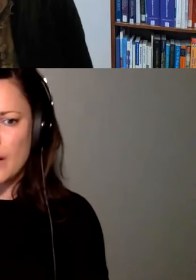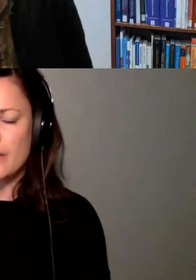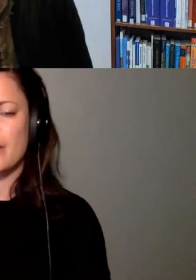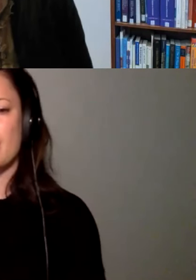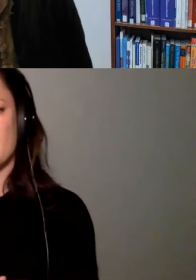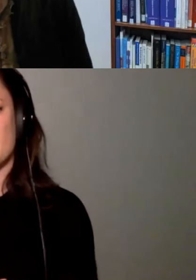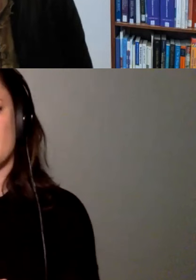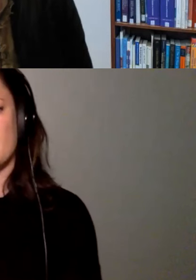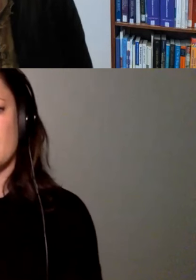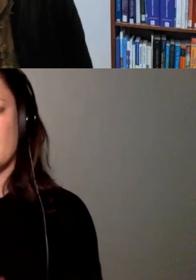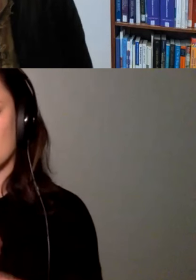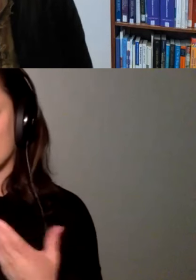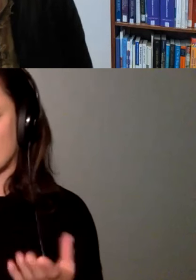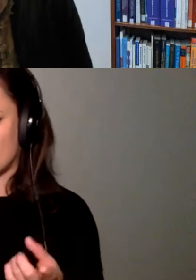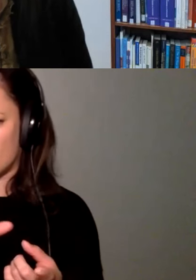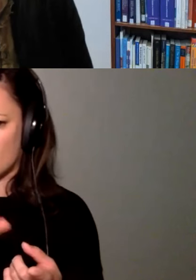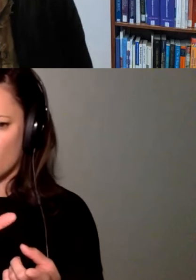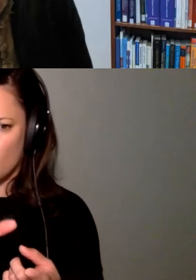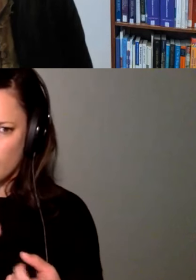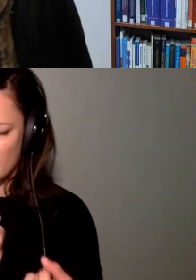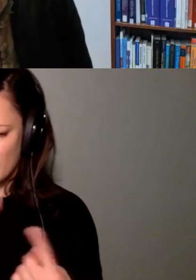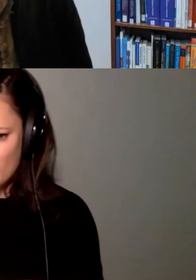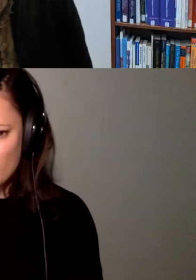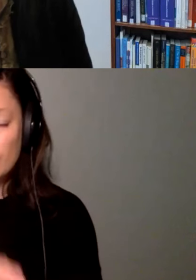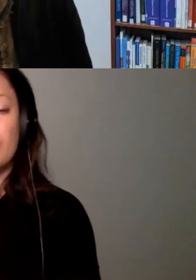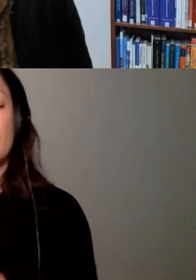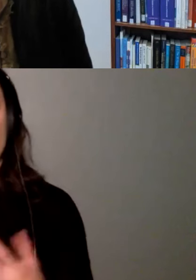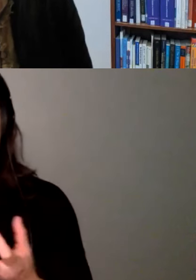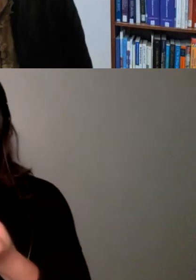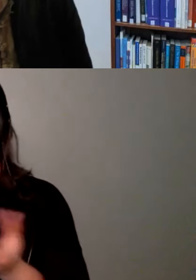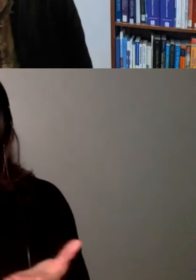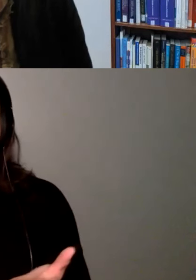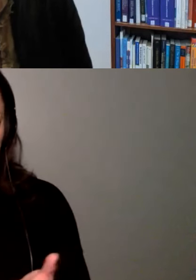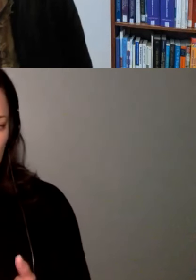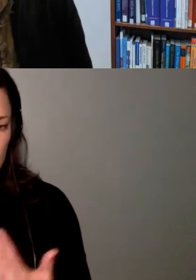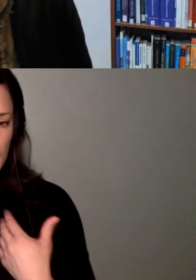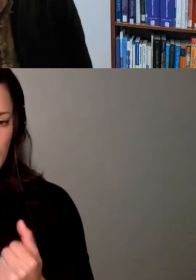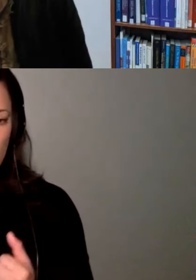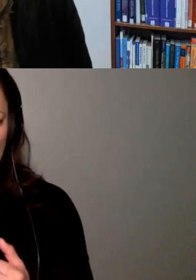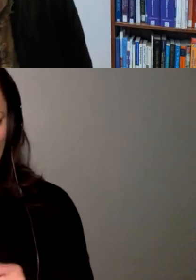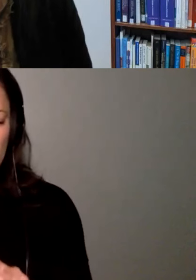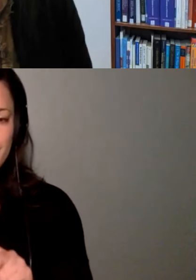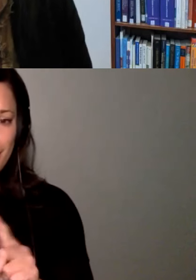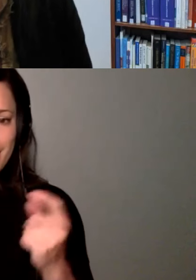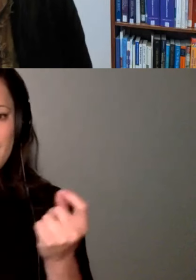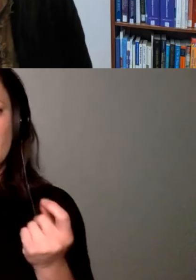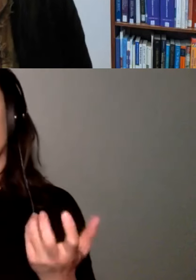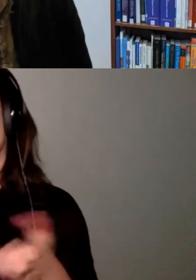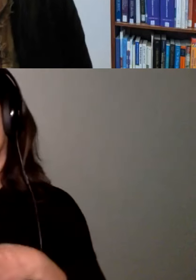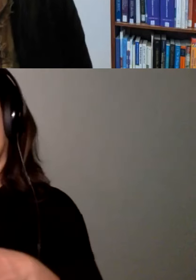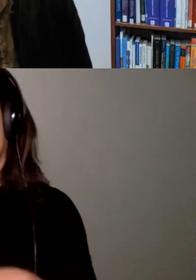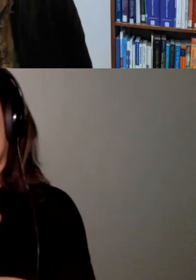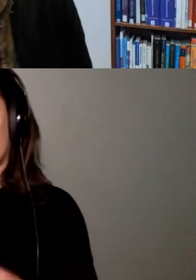today. So in celebration of Mental Health Awareness Month, I just wanted to share a couple of things for us